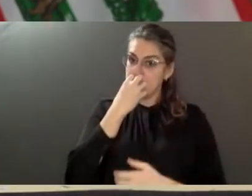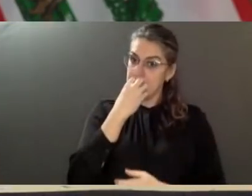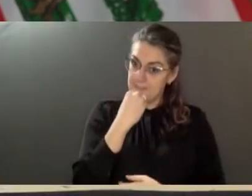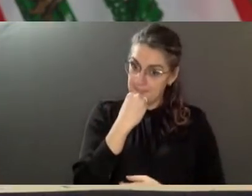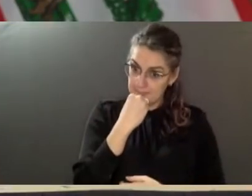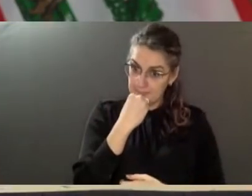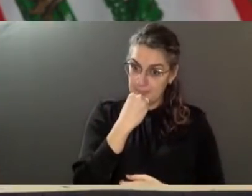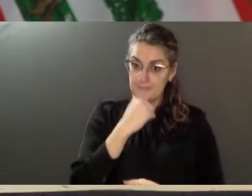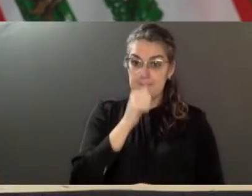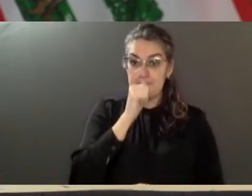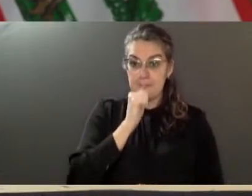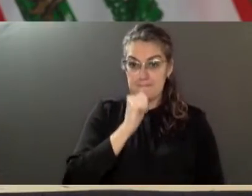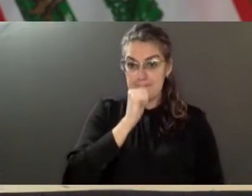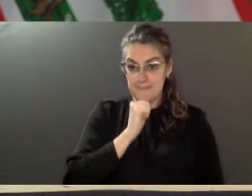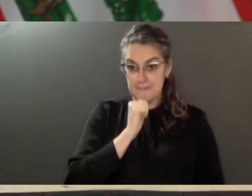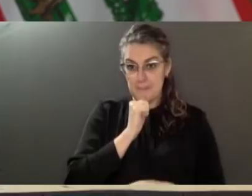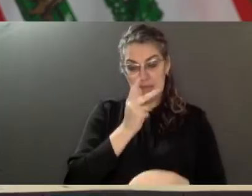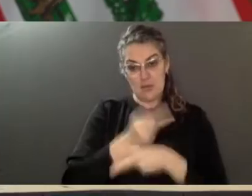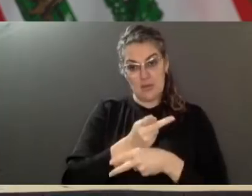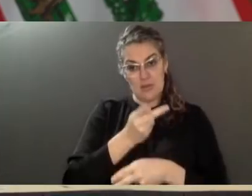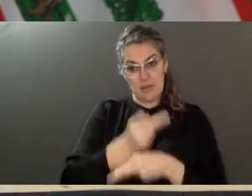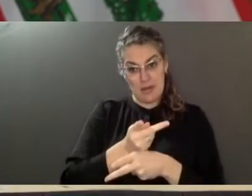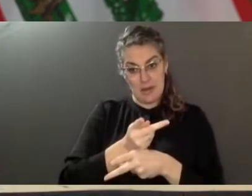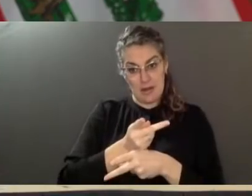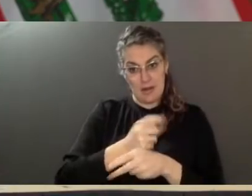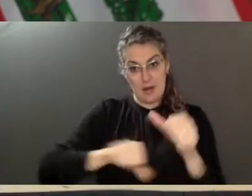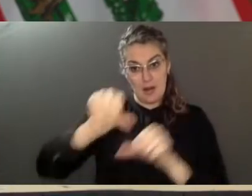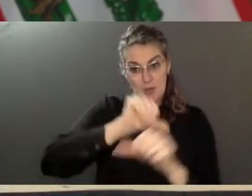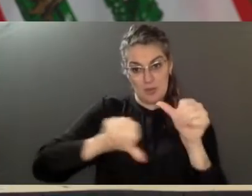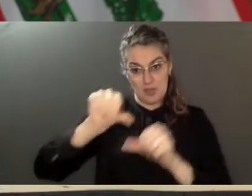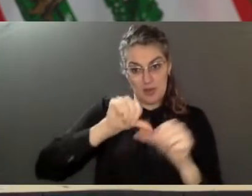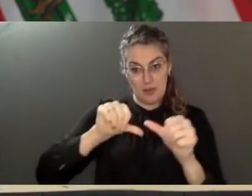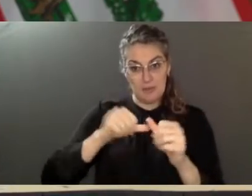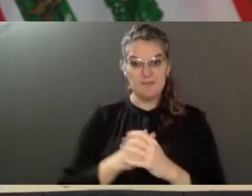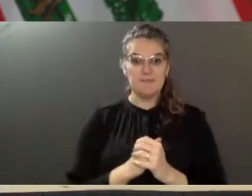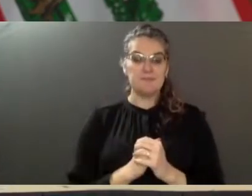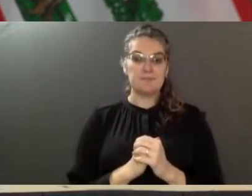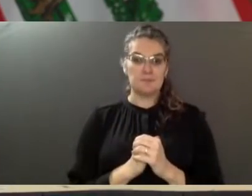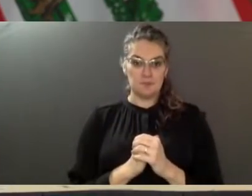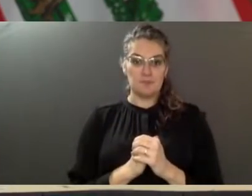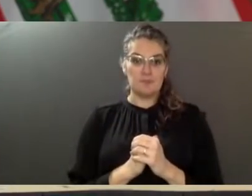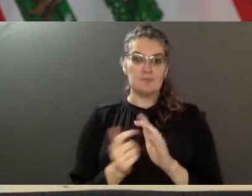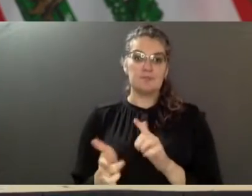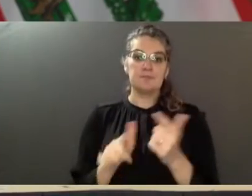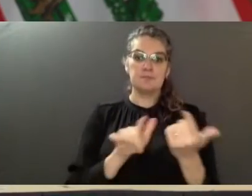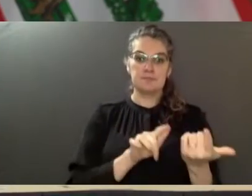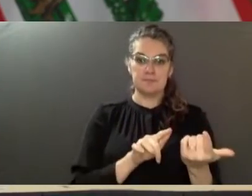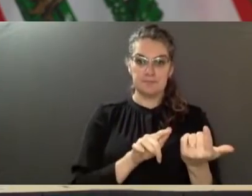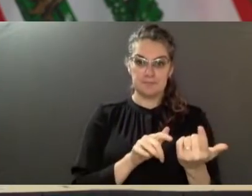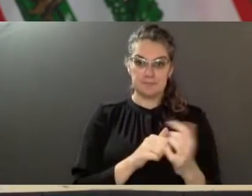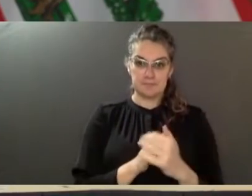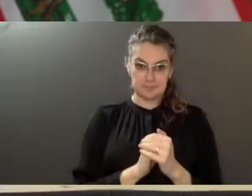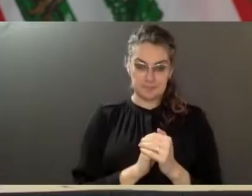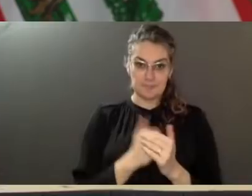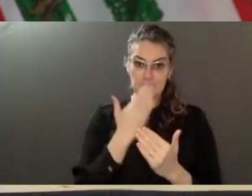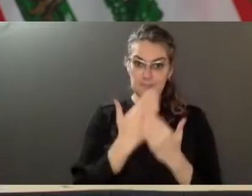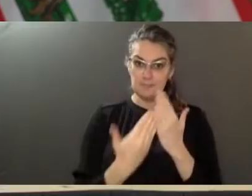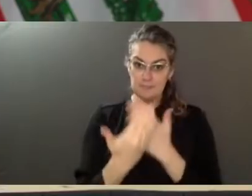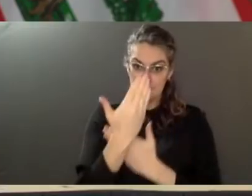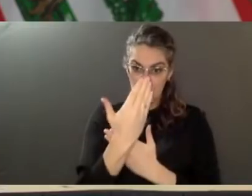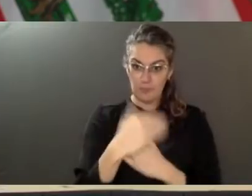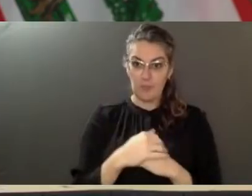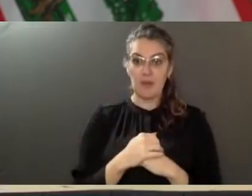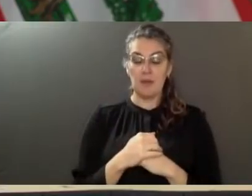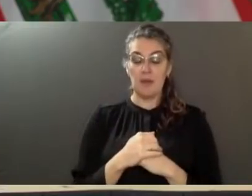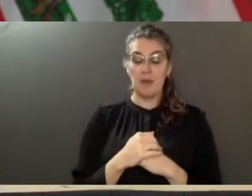Good morning, everyone. I'd like to just begin by saying our thoughts and are with the residents and staff